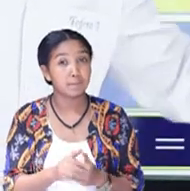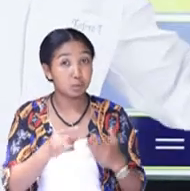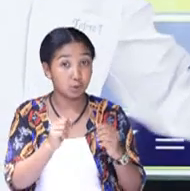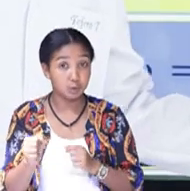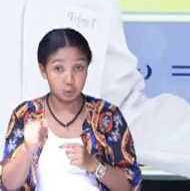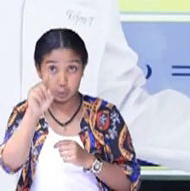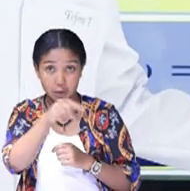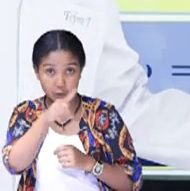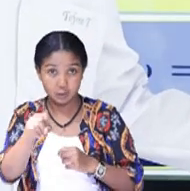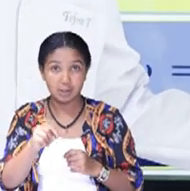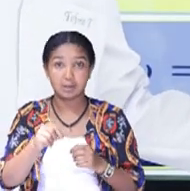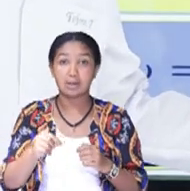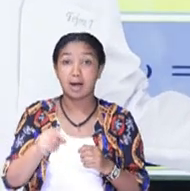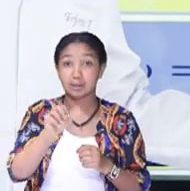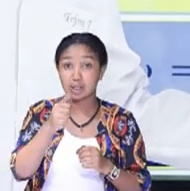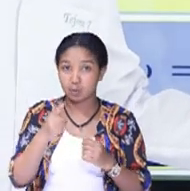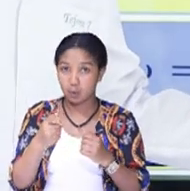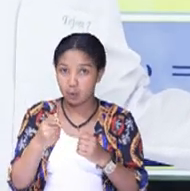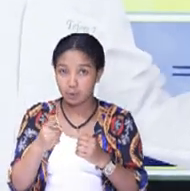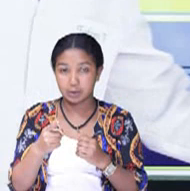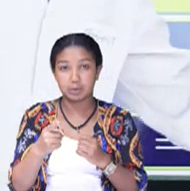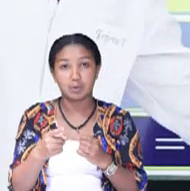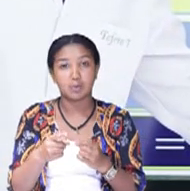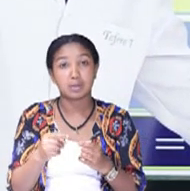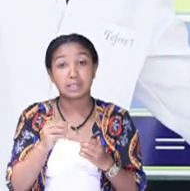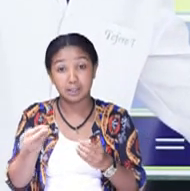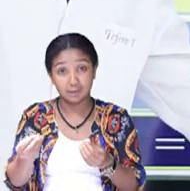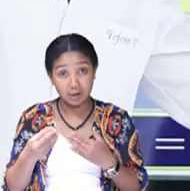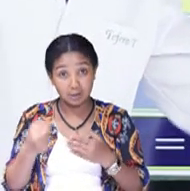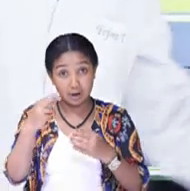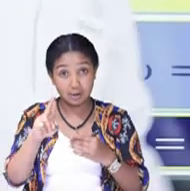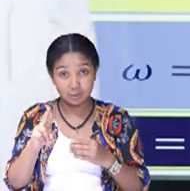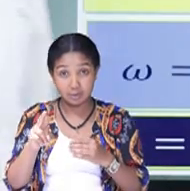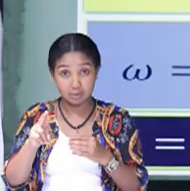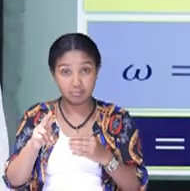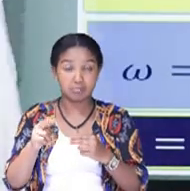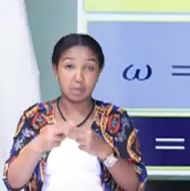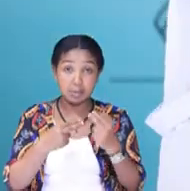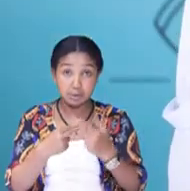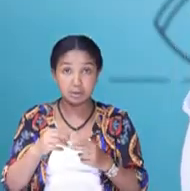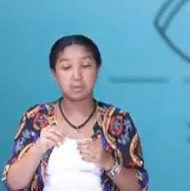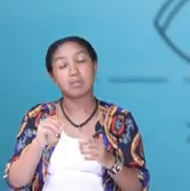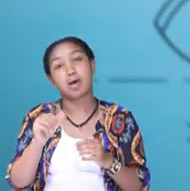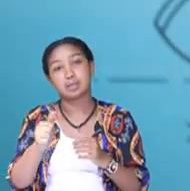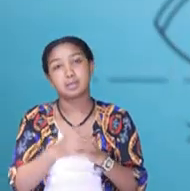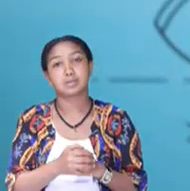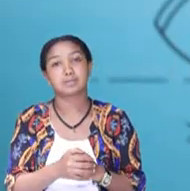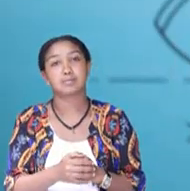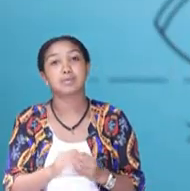it's possible to crisscross. A linear acceleration or a tangential acceleration is given as radius r times angular